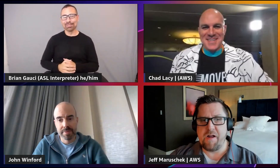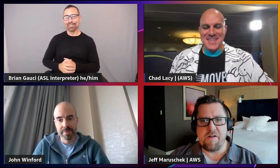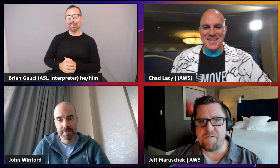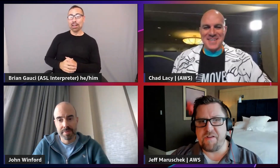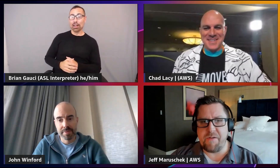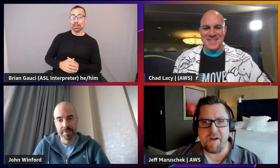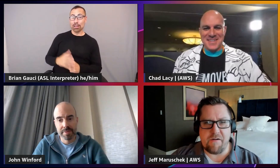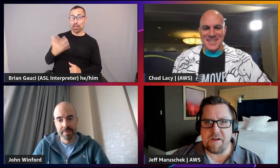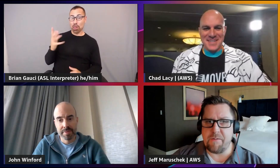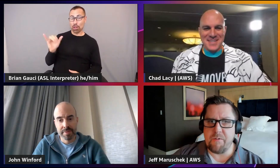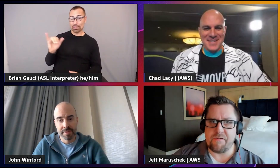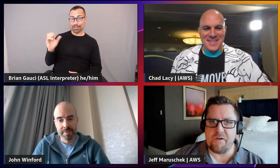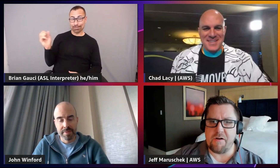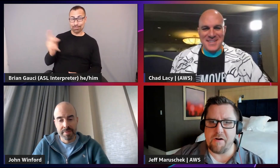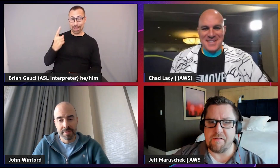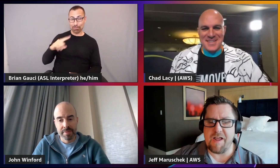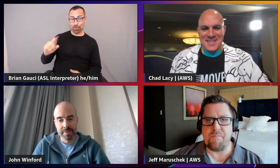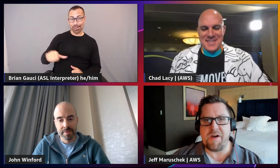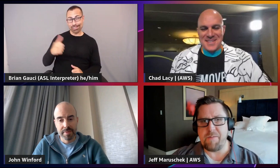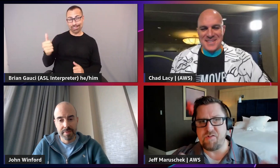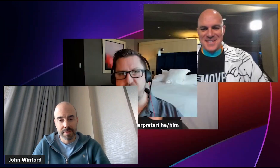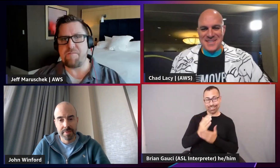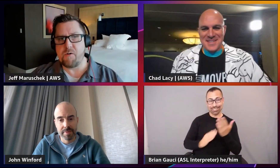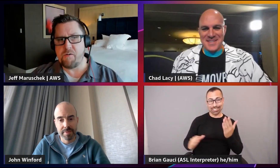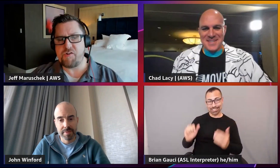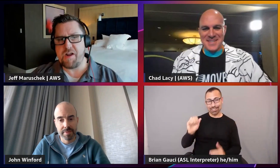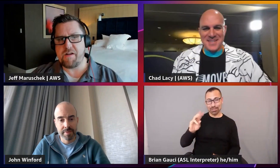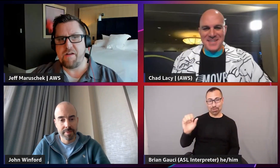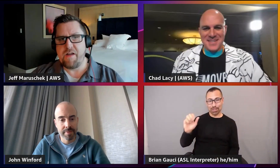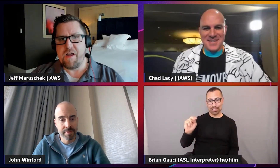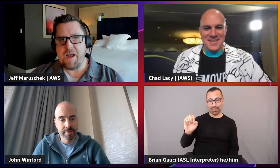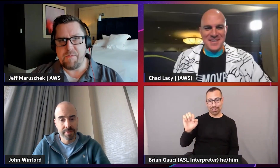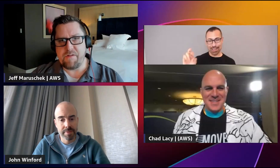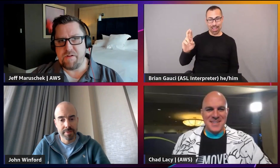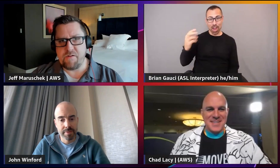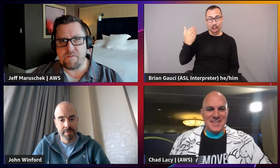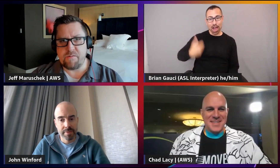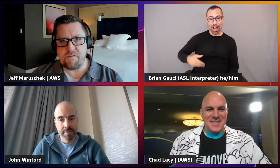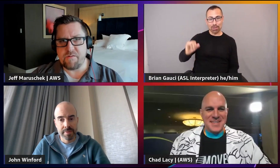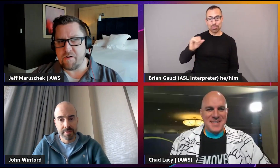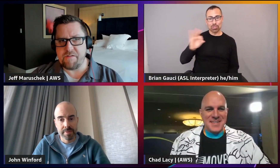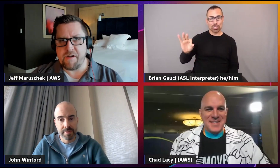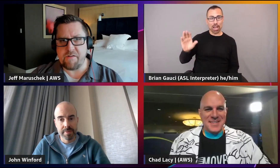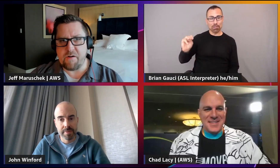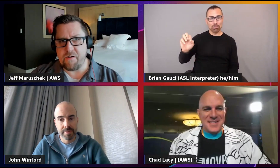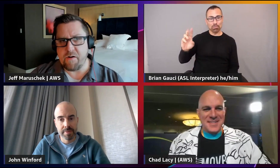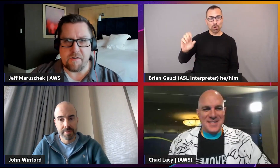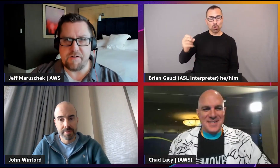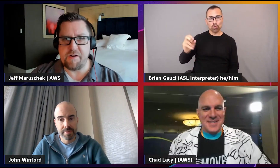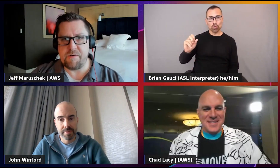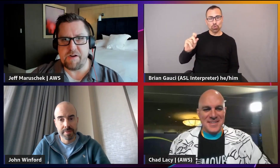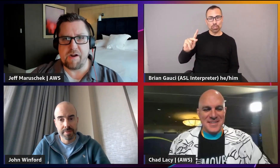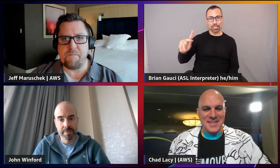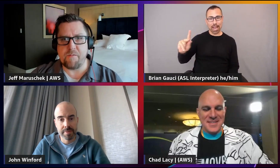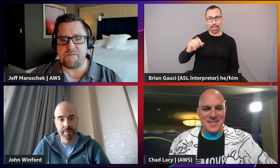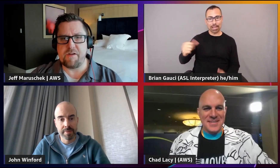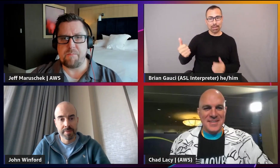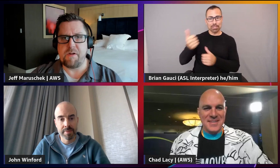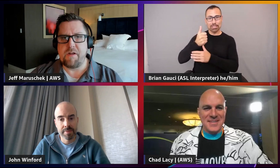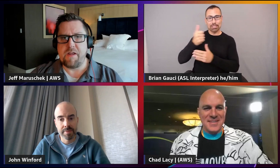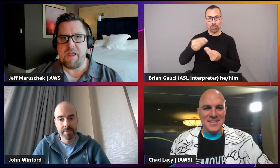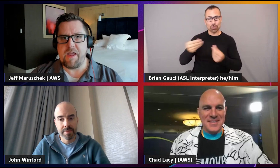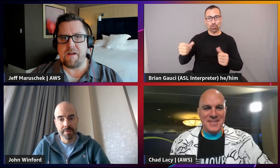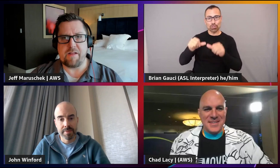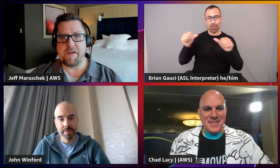for another segment here at AWS On Air Live. My name is Jeff Marushak. I'm a senior solutions architect on our DoD Air Force